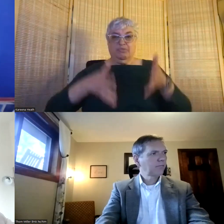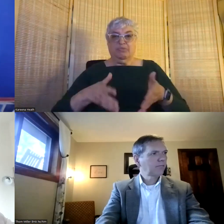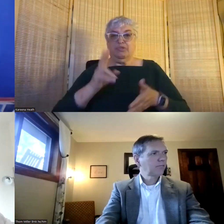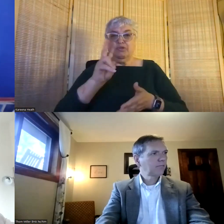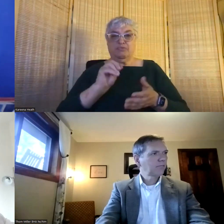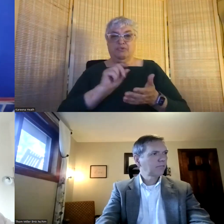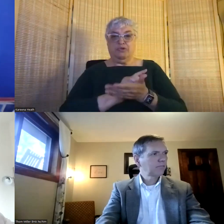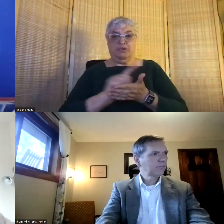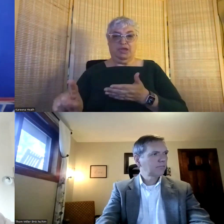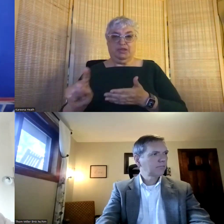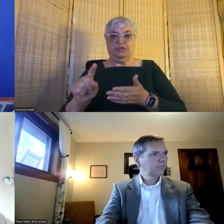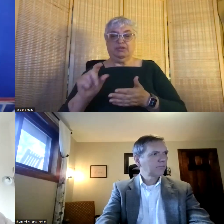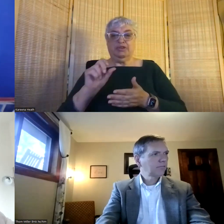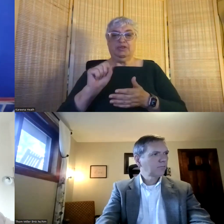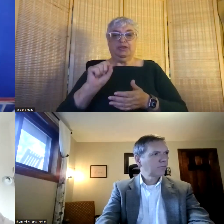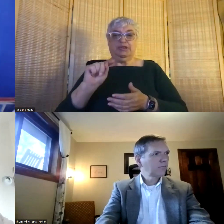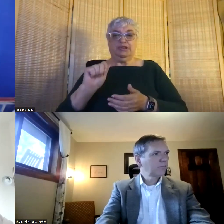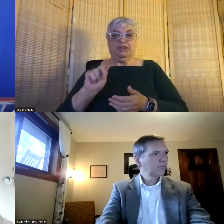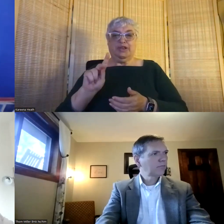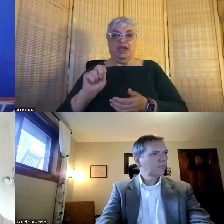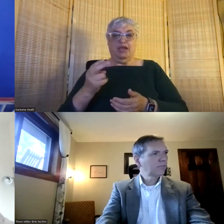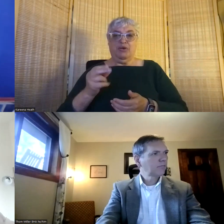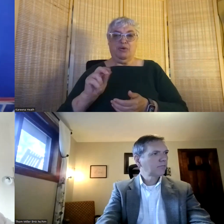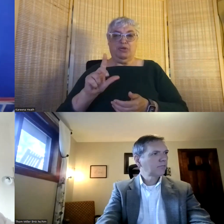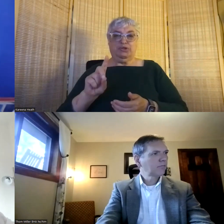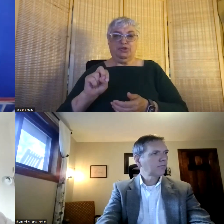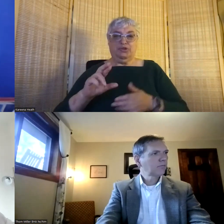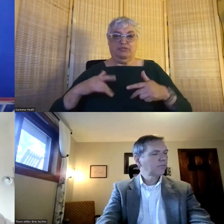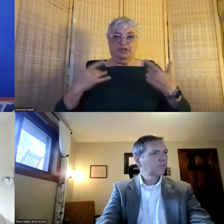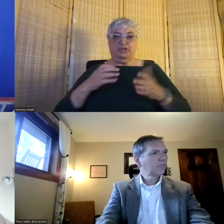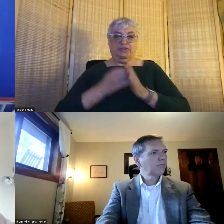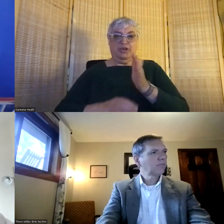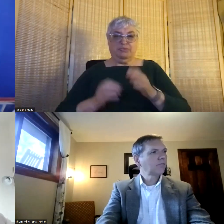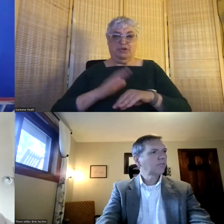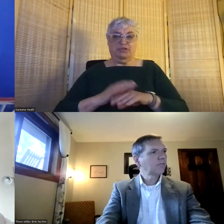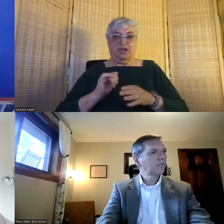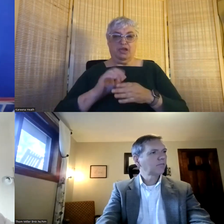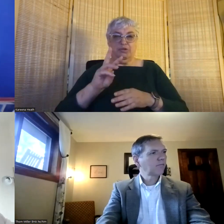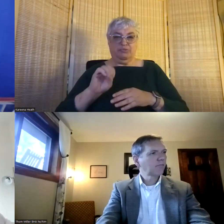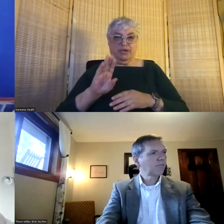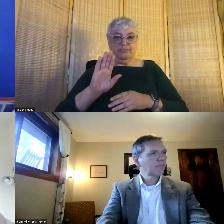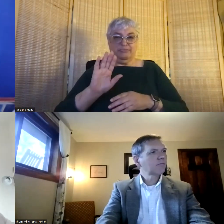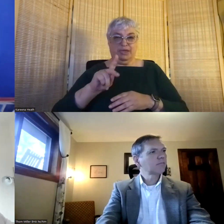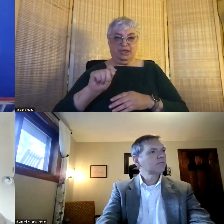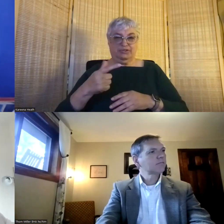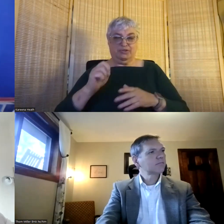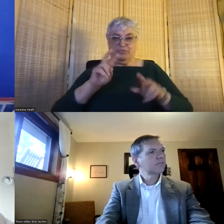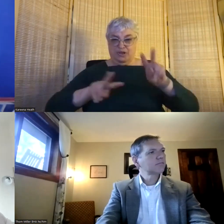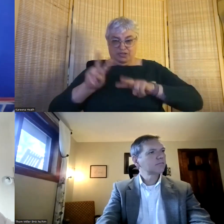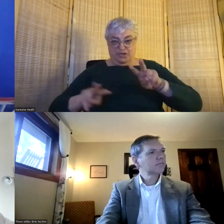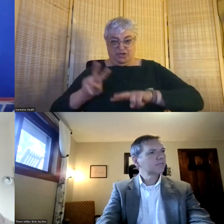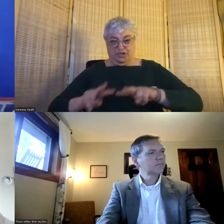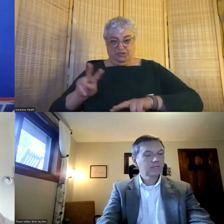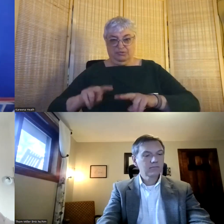of additional stakeholder events. All of our chapters are available on our webpage if you want to review them in